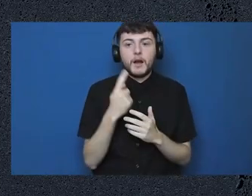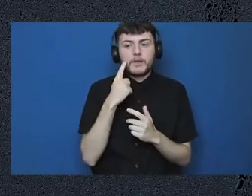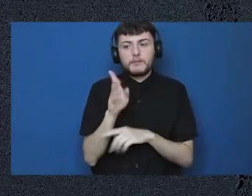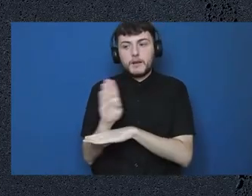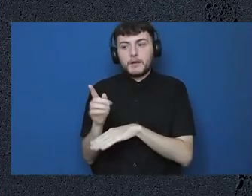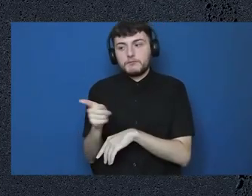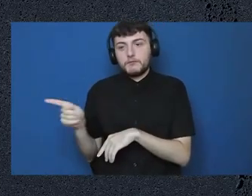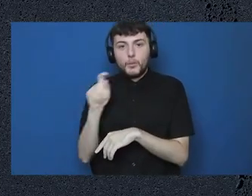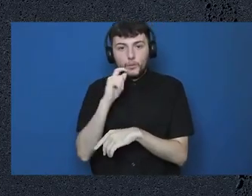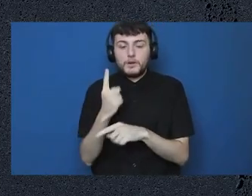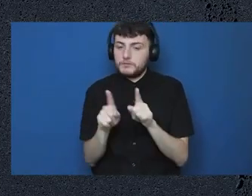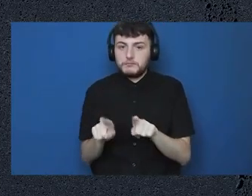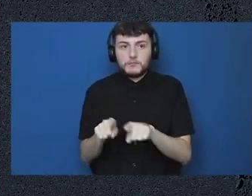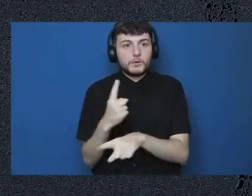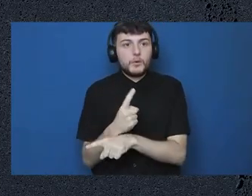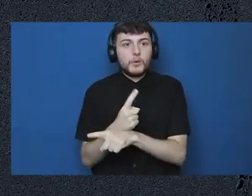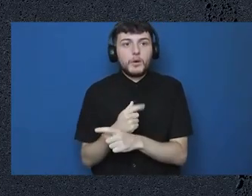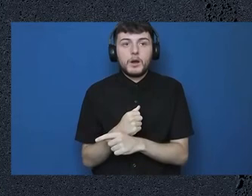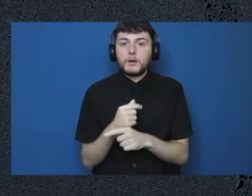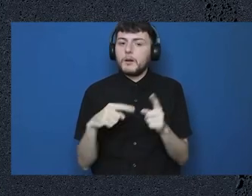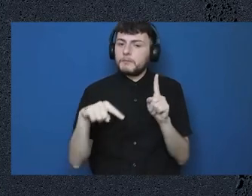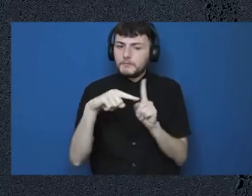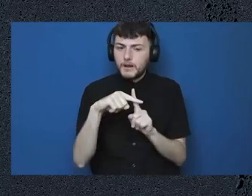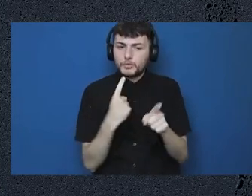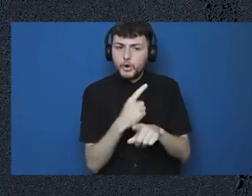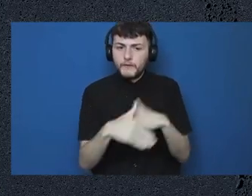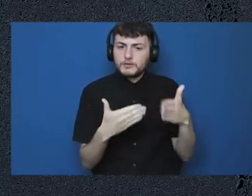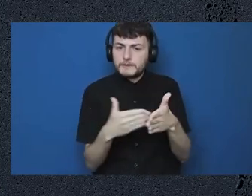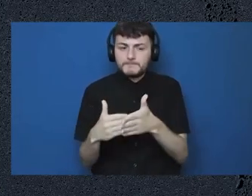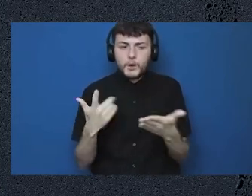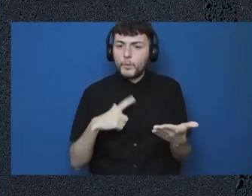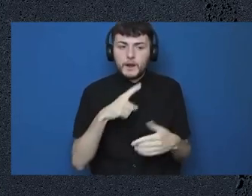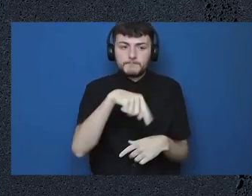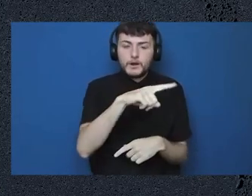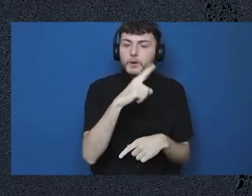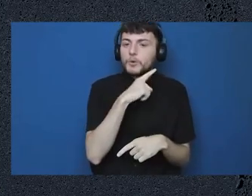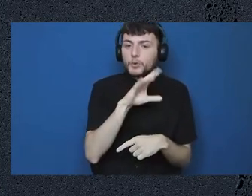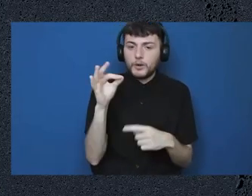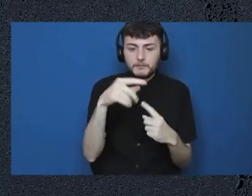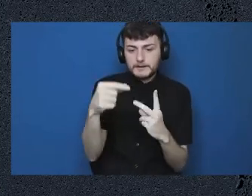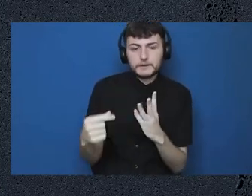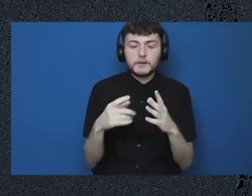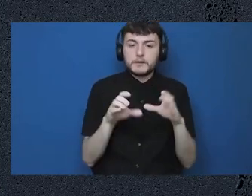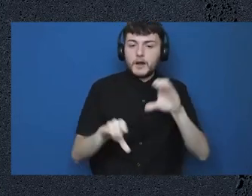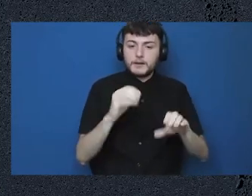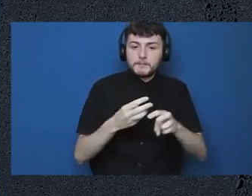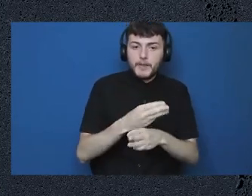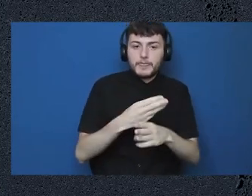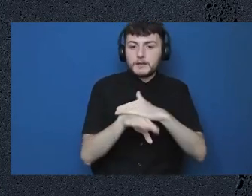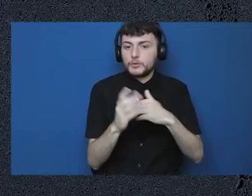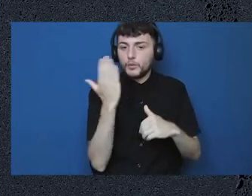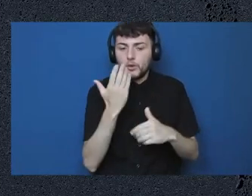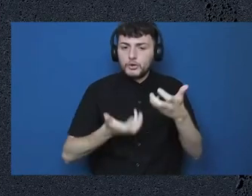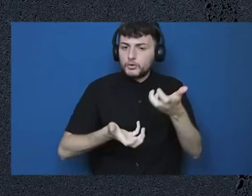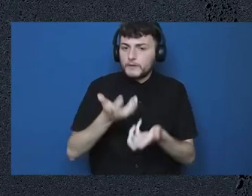see more girls choosing maths and science at school, at university? Why do people decide after all this incredible